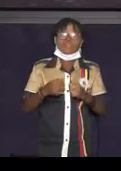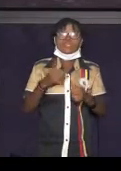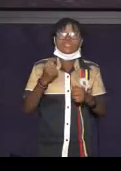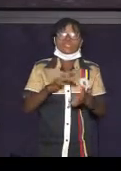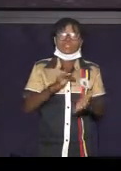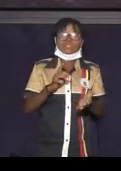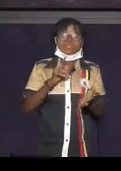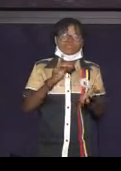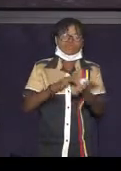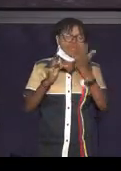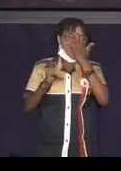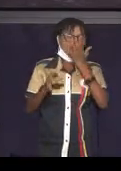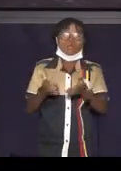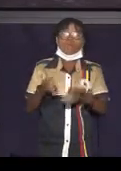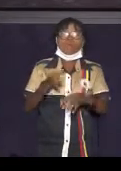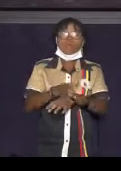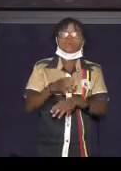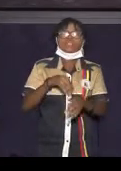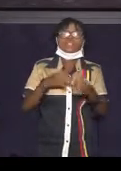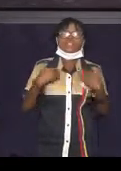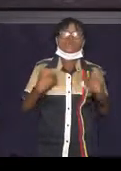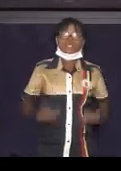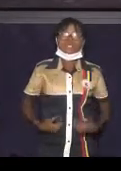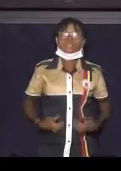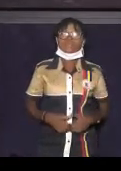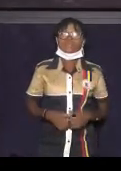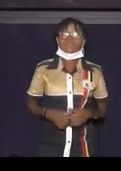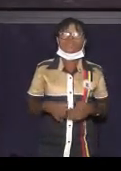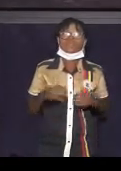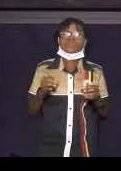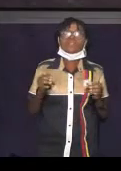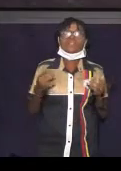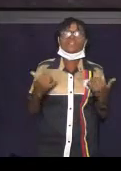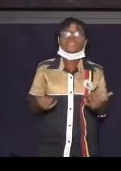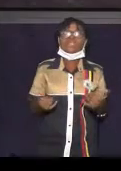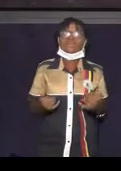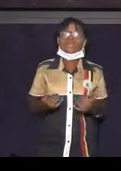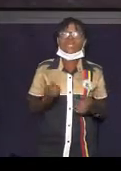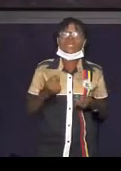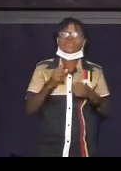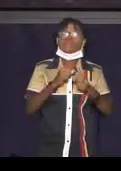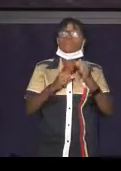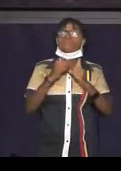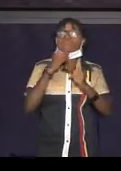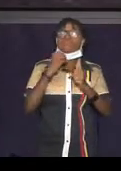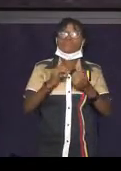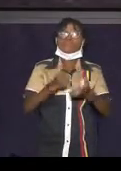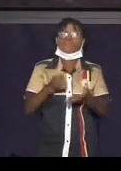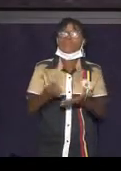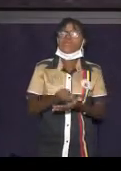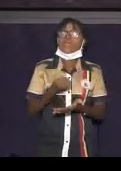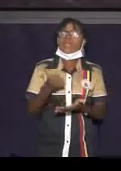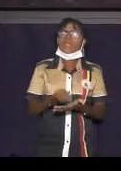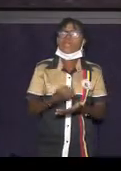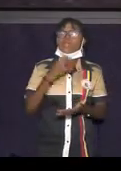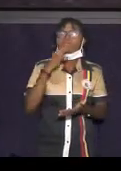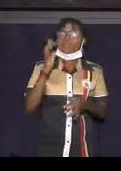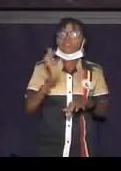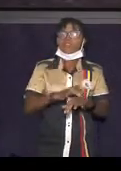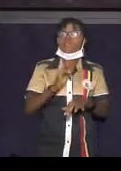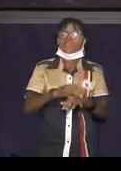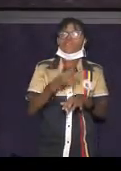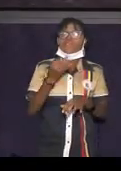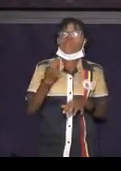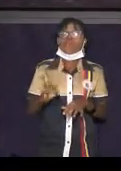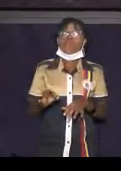because somebody might die untimely. So now let's look at socioeconomic effect of substance abuse. We have